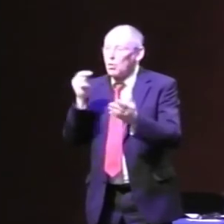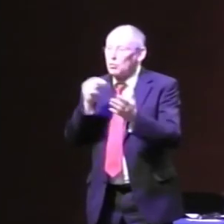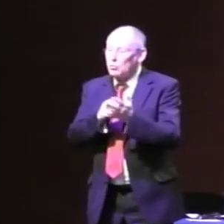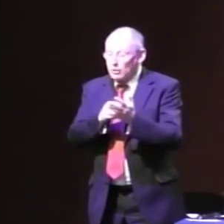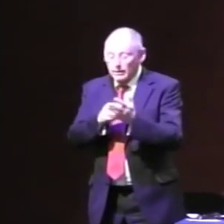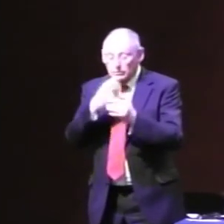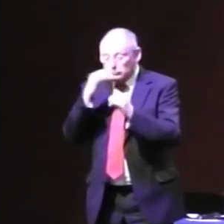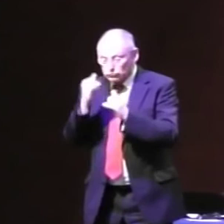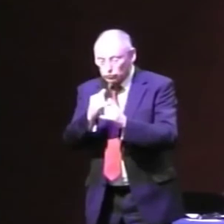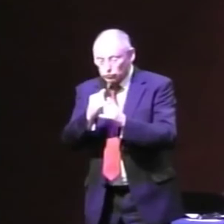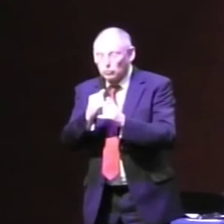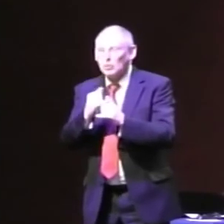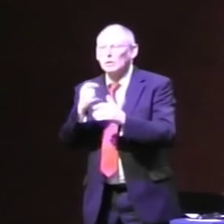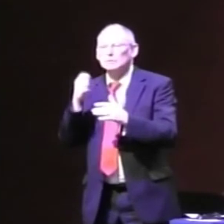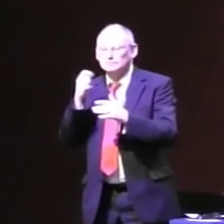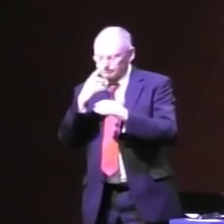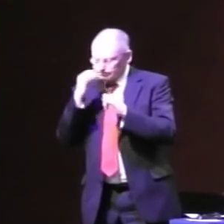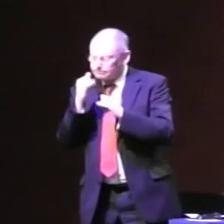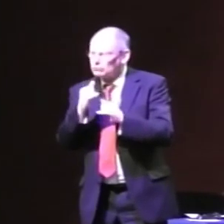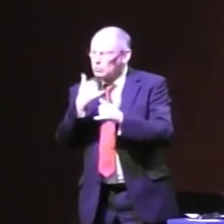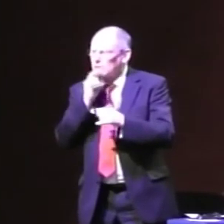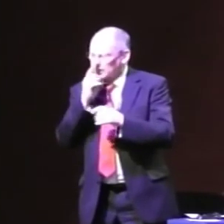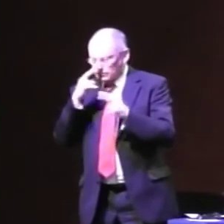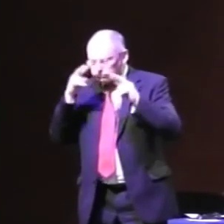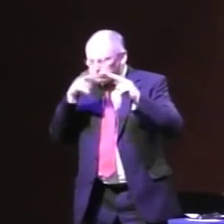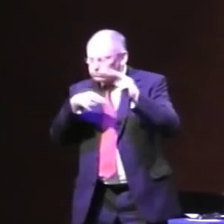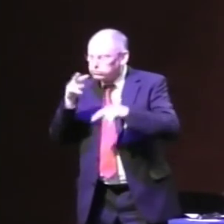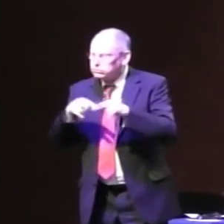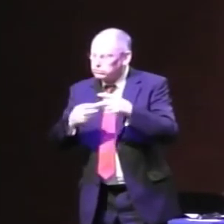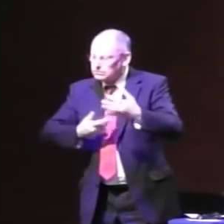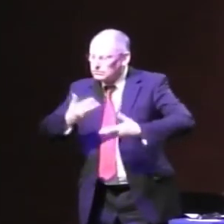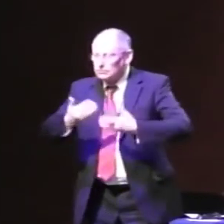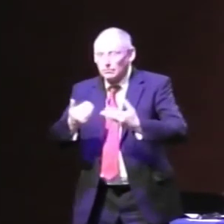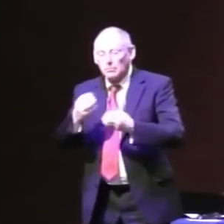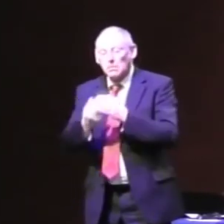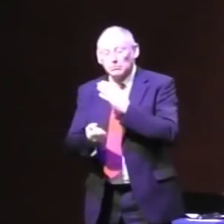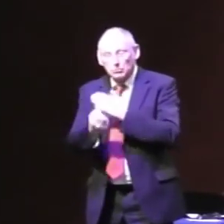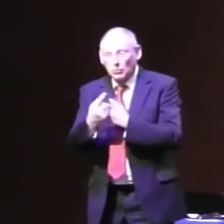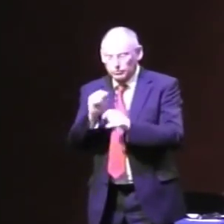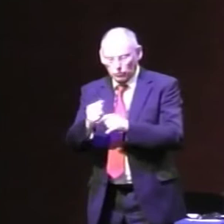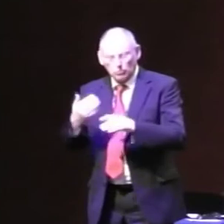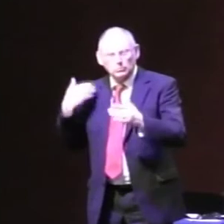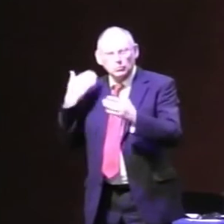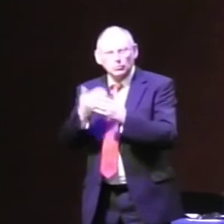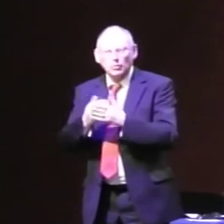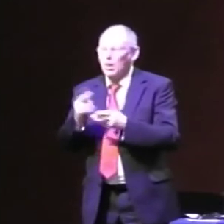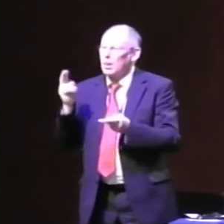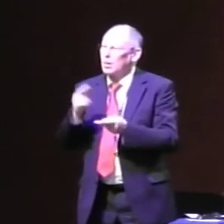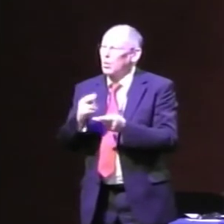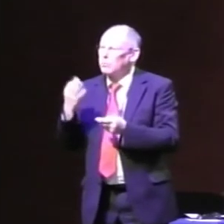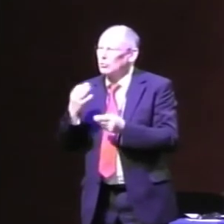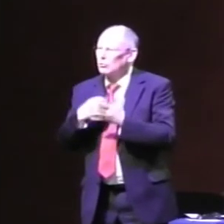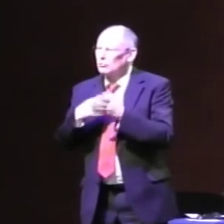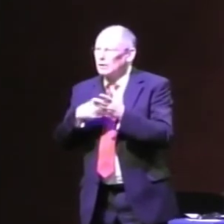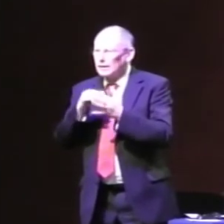charging regimes to public scrutiny, and to examine the opportunity of historic low borrowing rates on